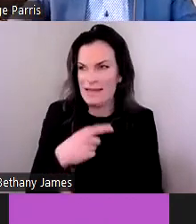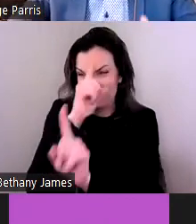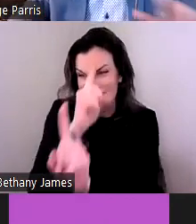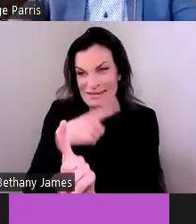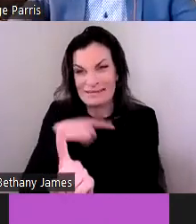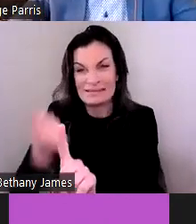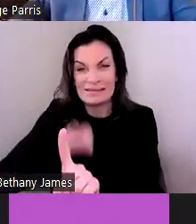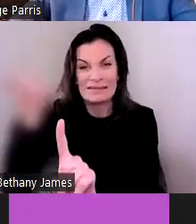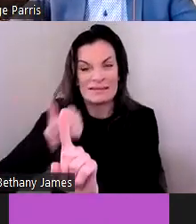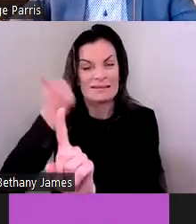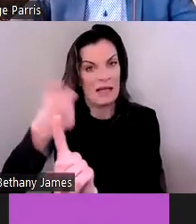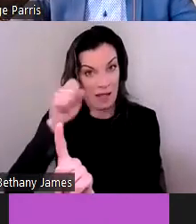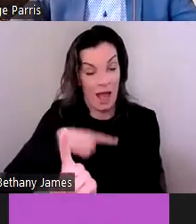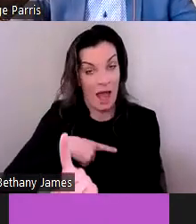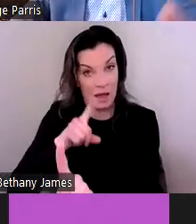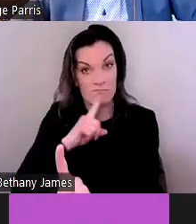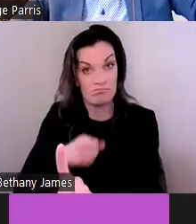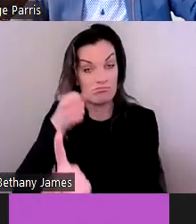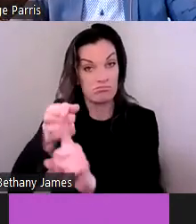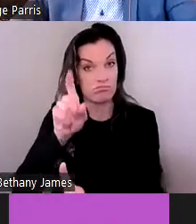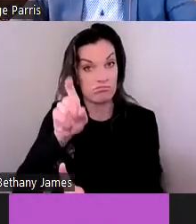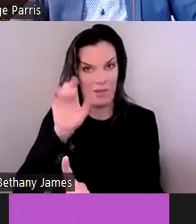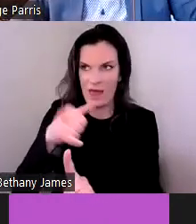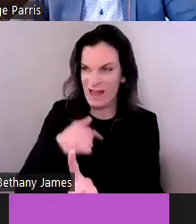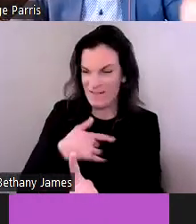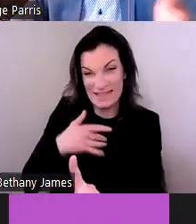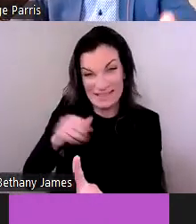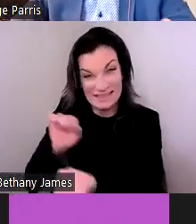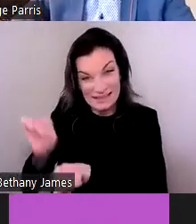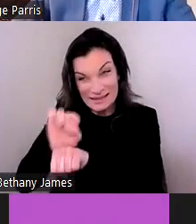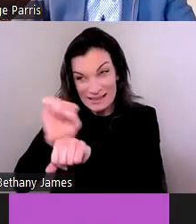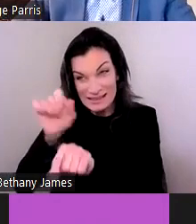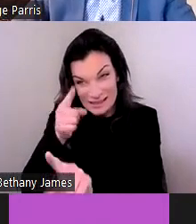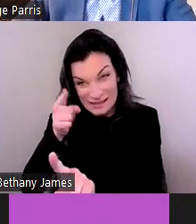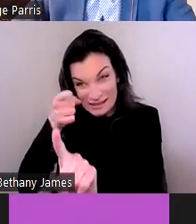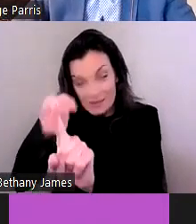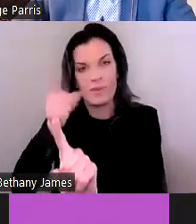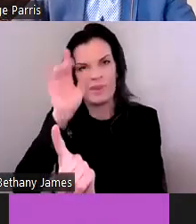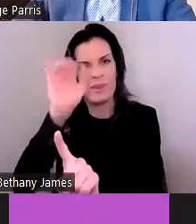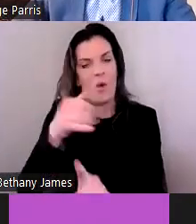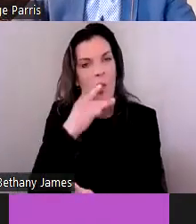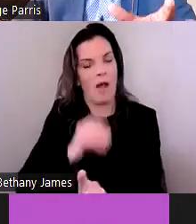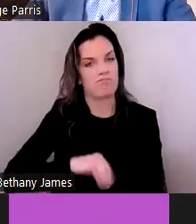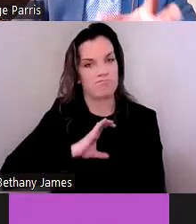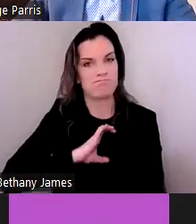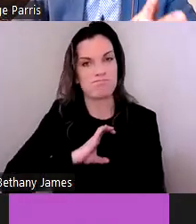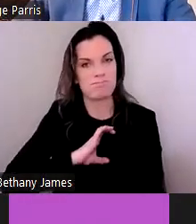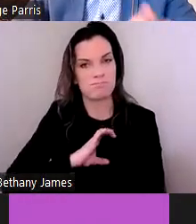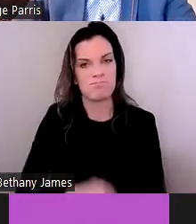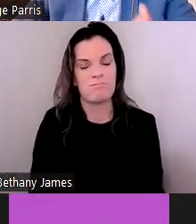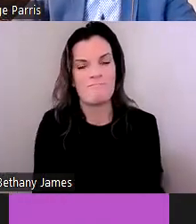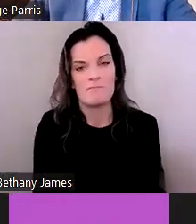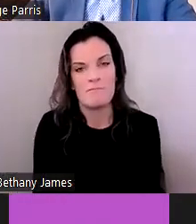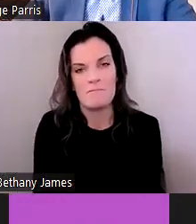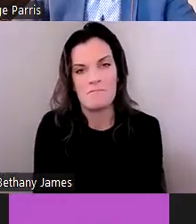that helps to improve our well-being. Connect with other people, folks. Do not